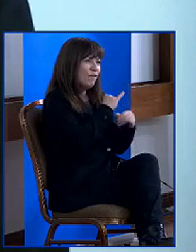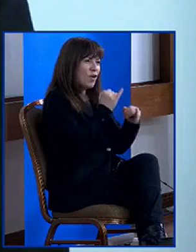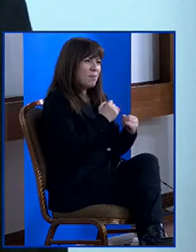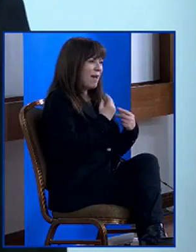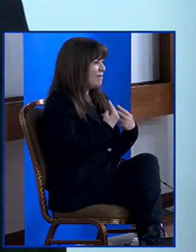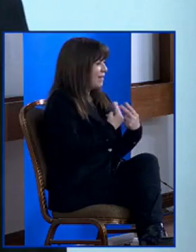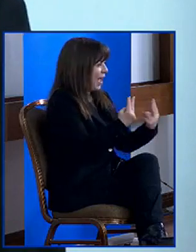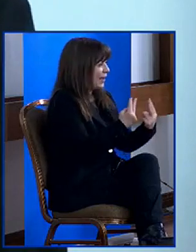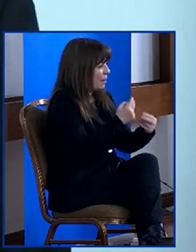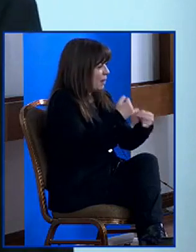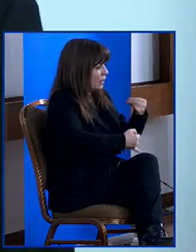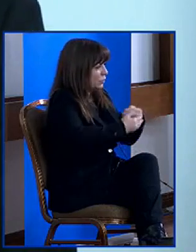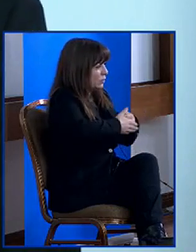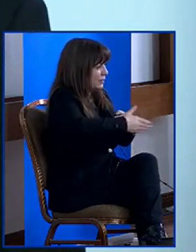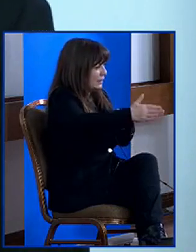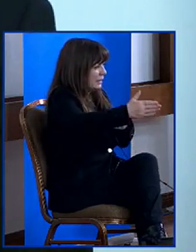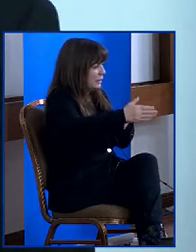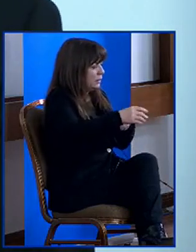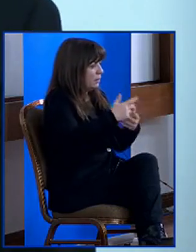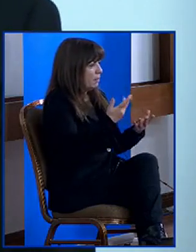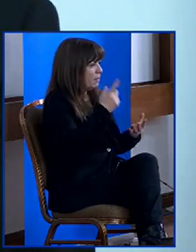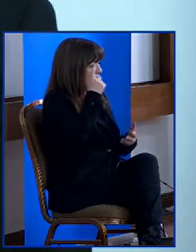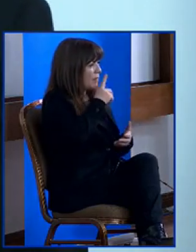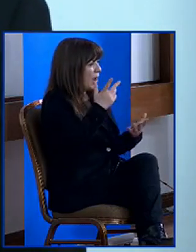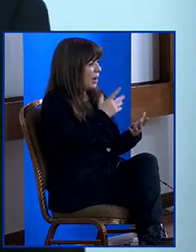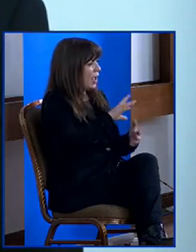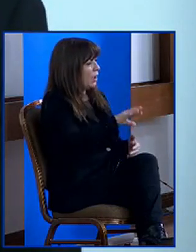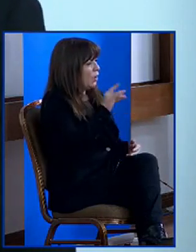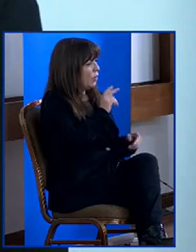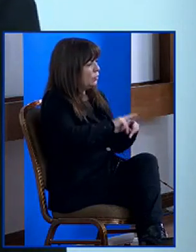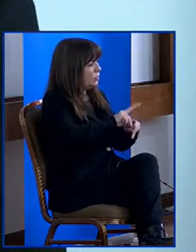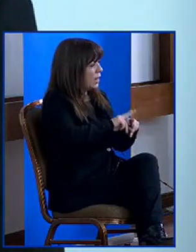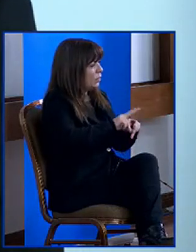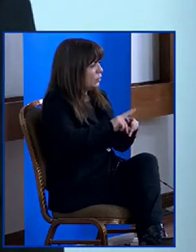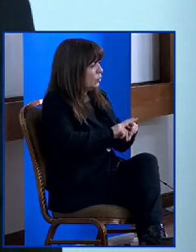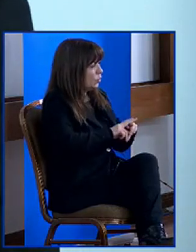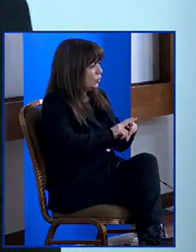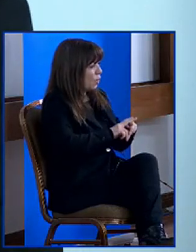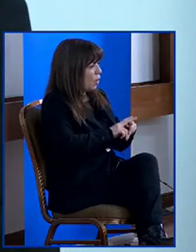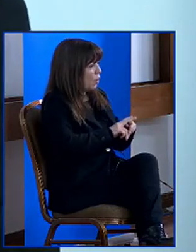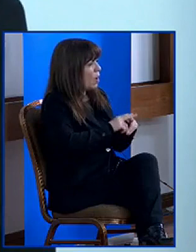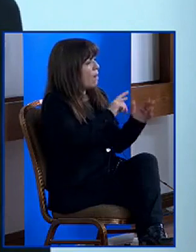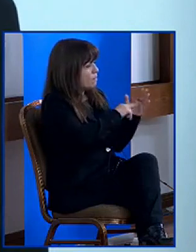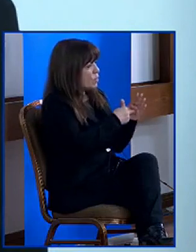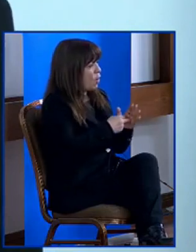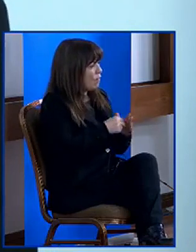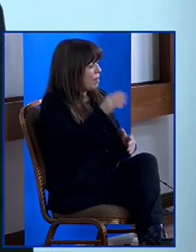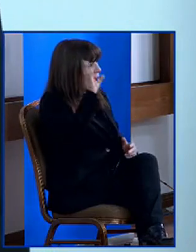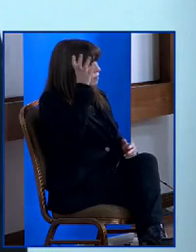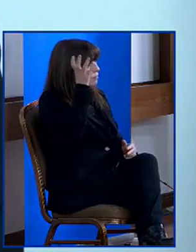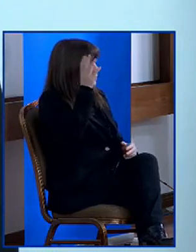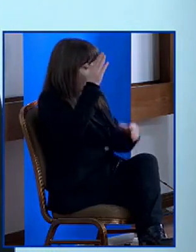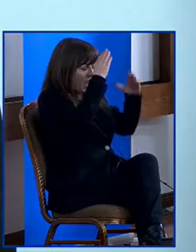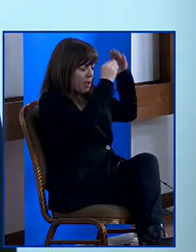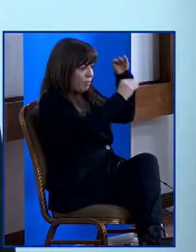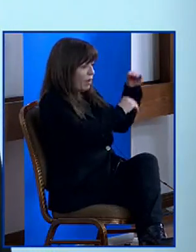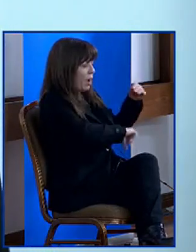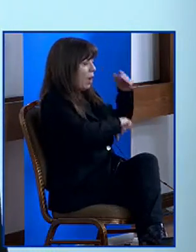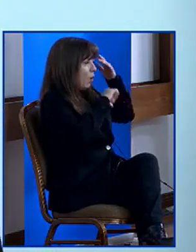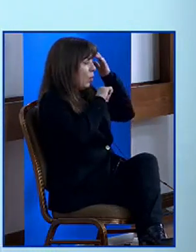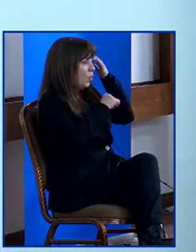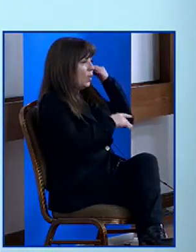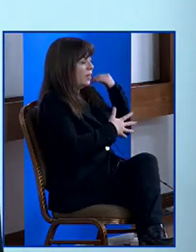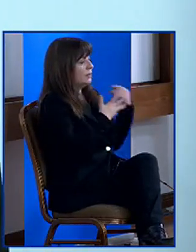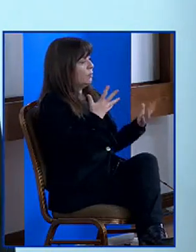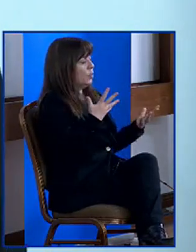things are connected together. The embassy was really proud to sponsor this project in the first year, and we're really proud to see it grow